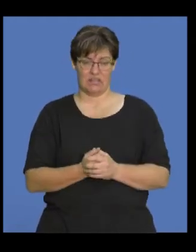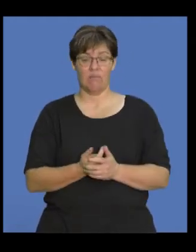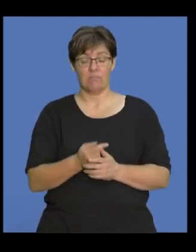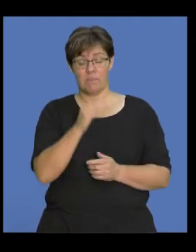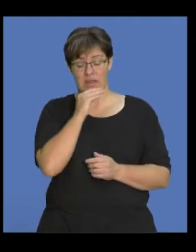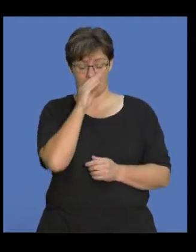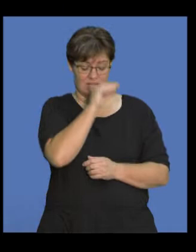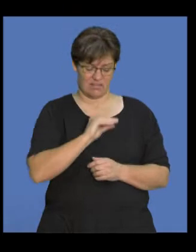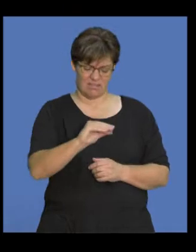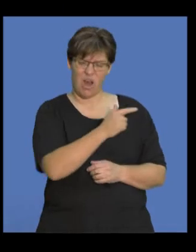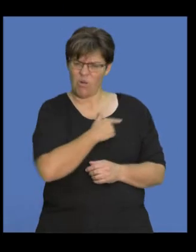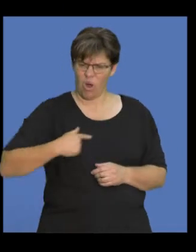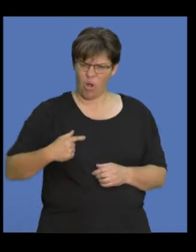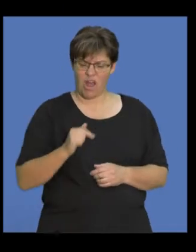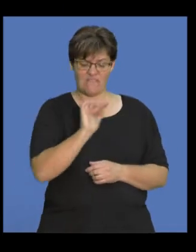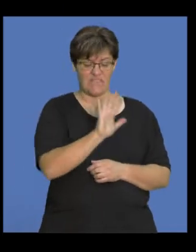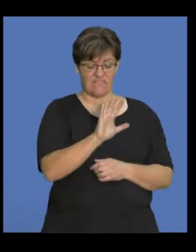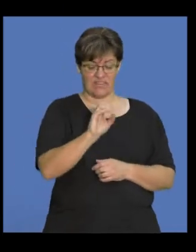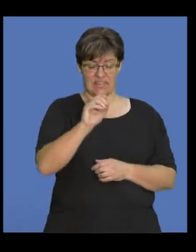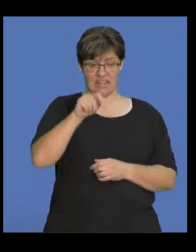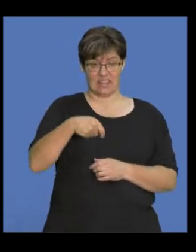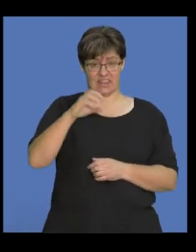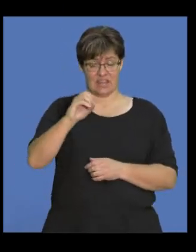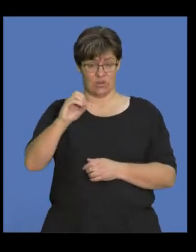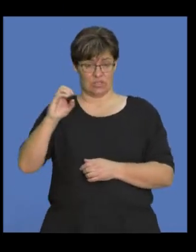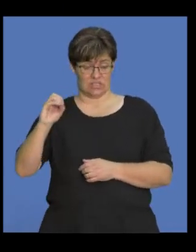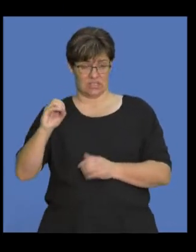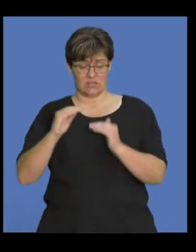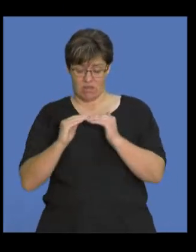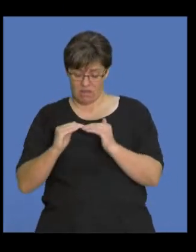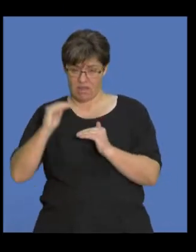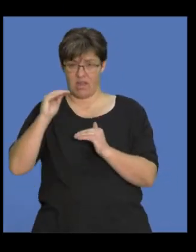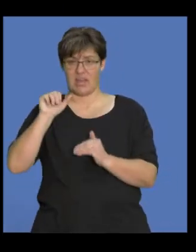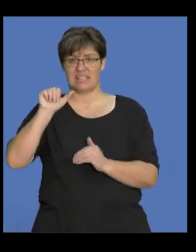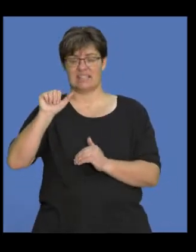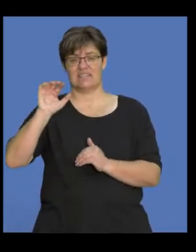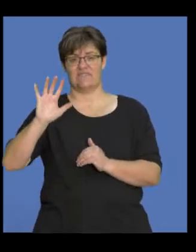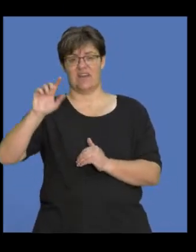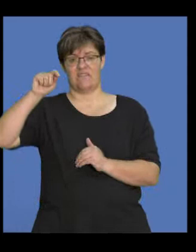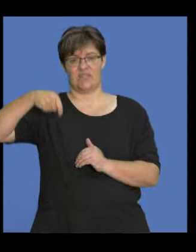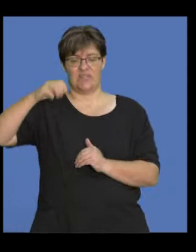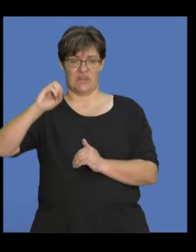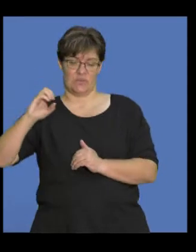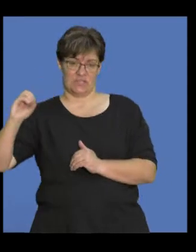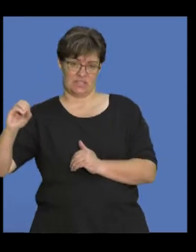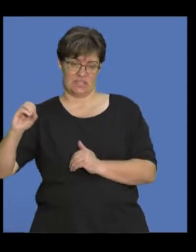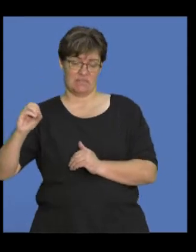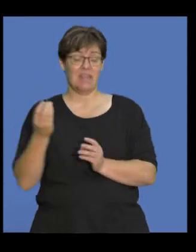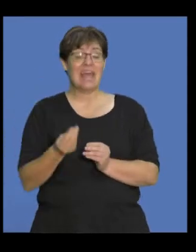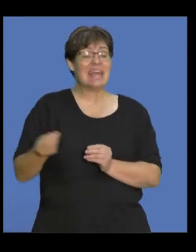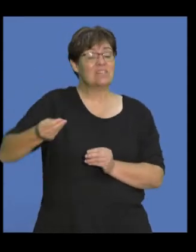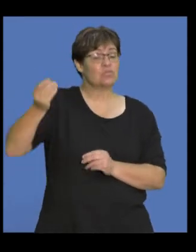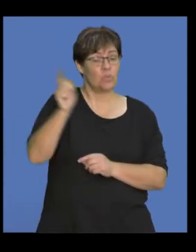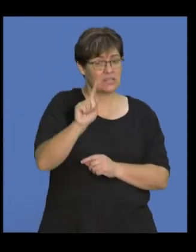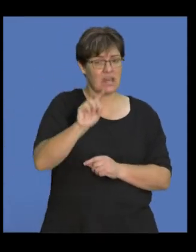of 50,000 to increase to 65,000 if the interest rate is